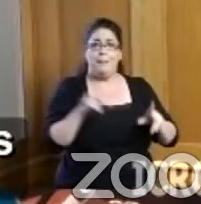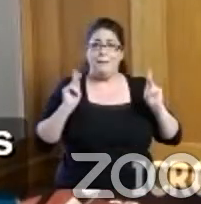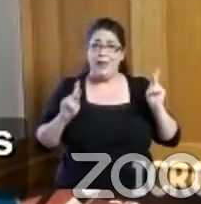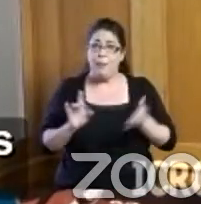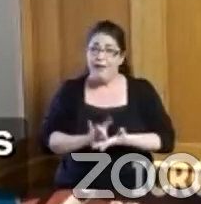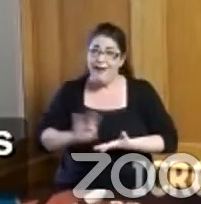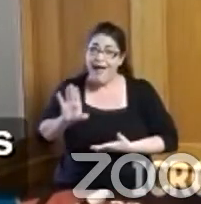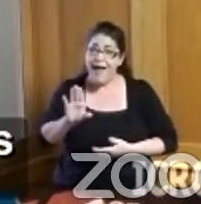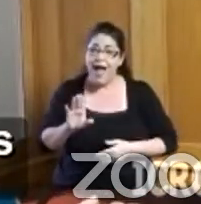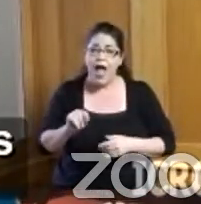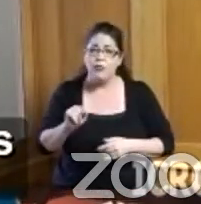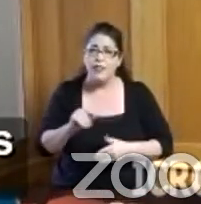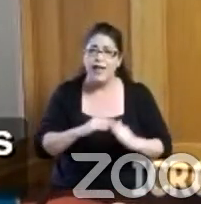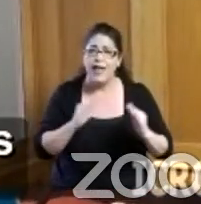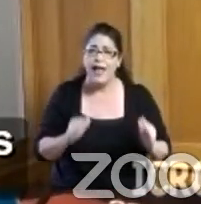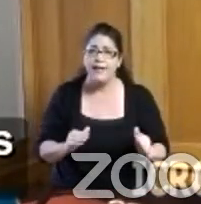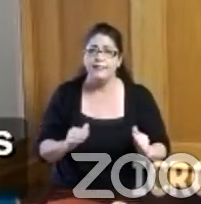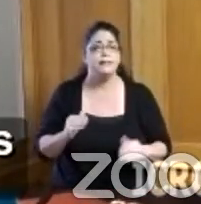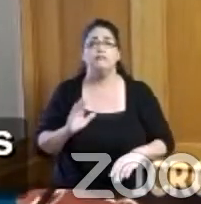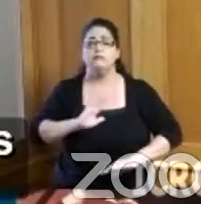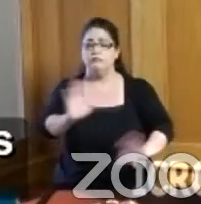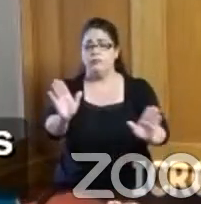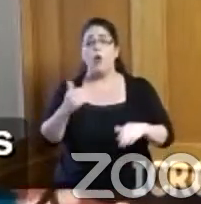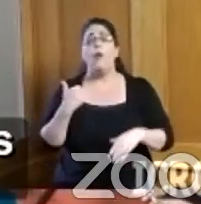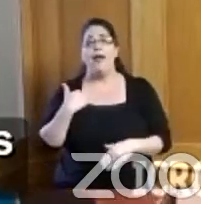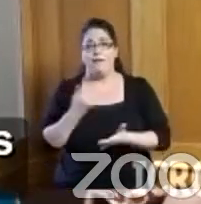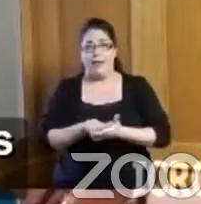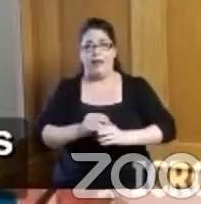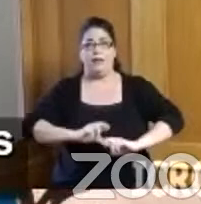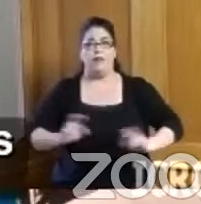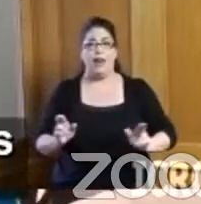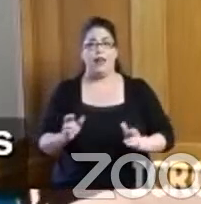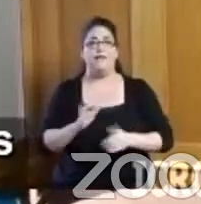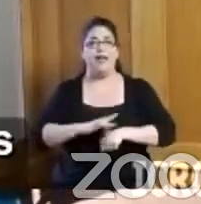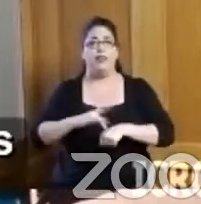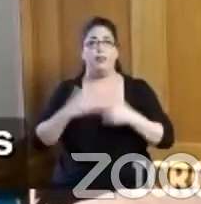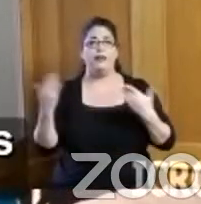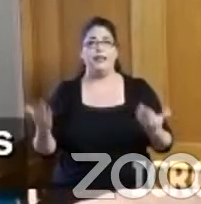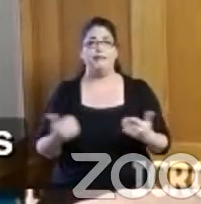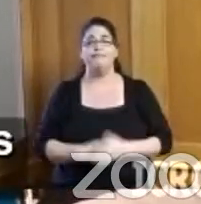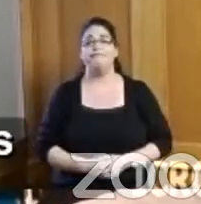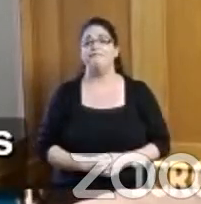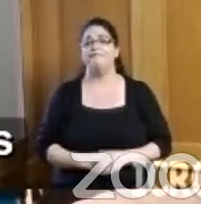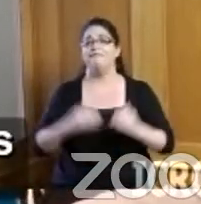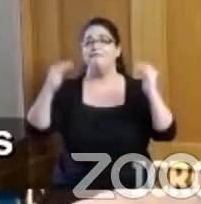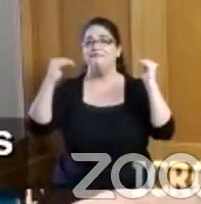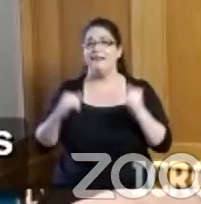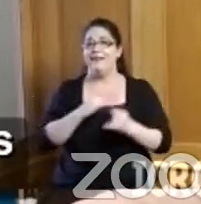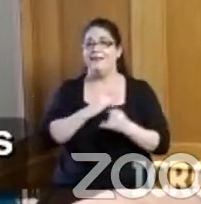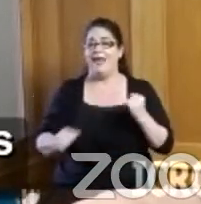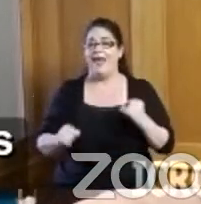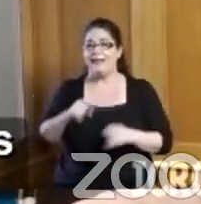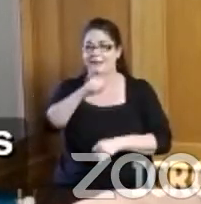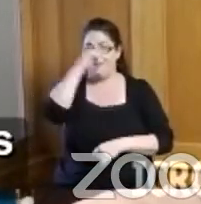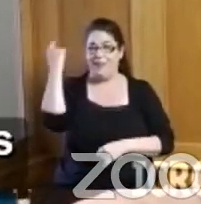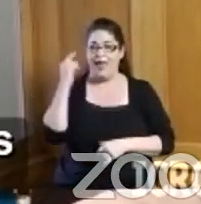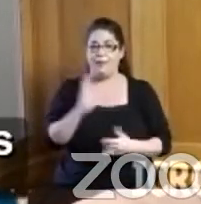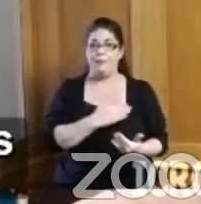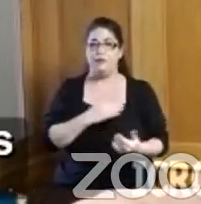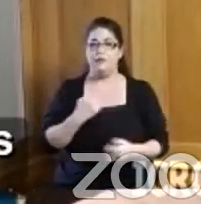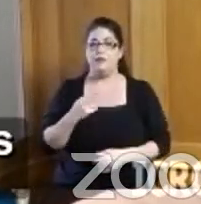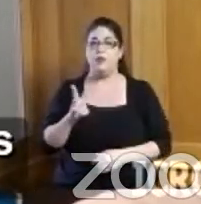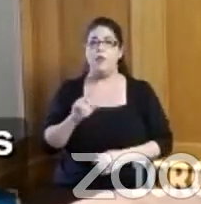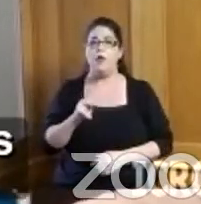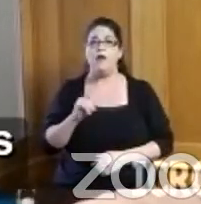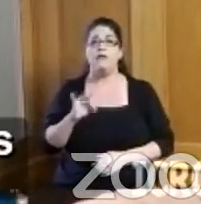their home with the money that we have available. Lastly, the Black Music Walk of Fame. We have several people